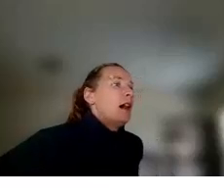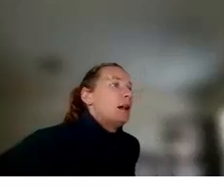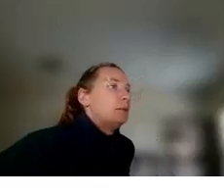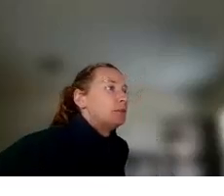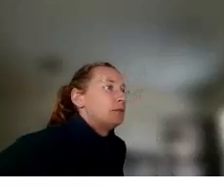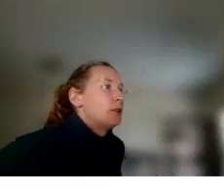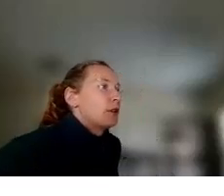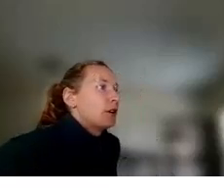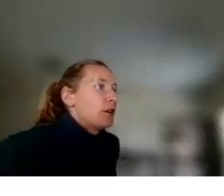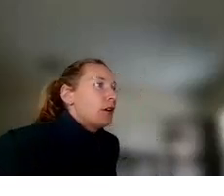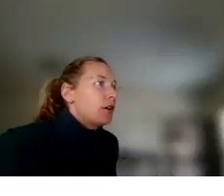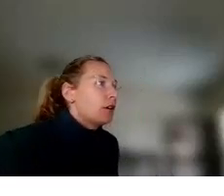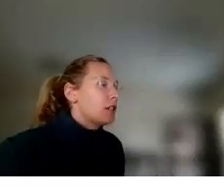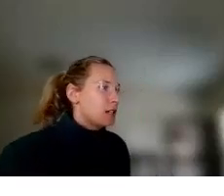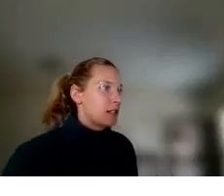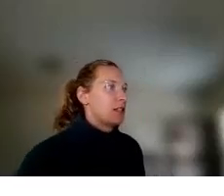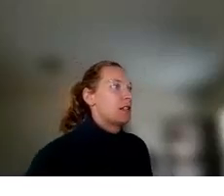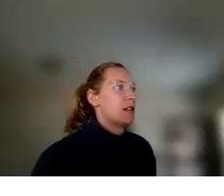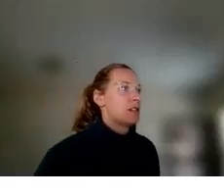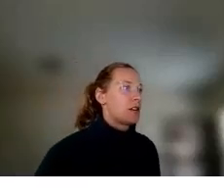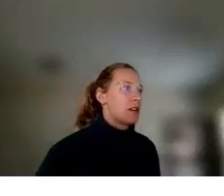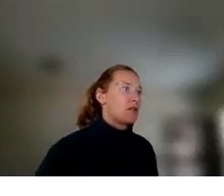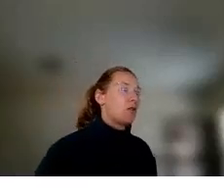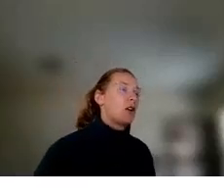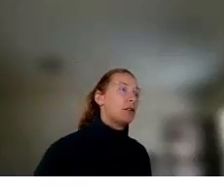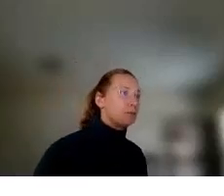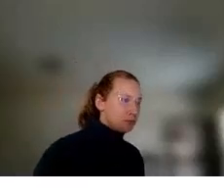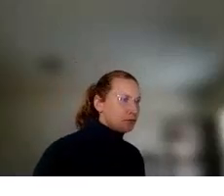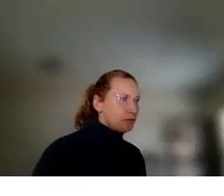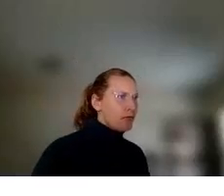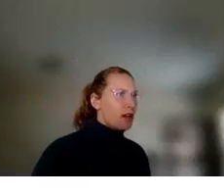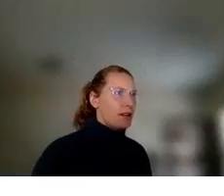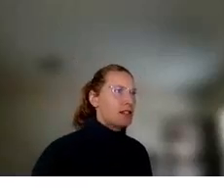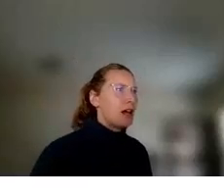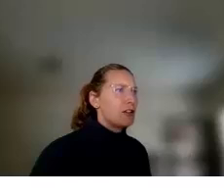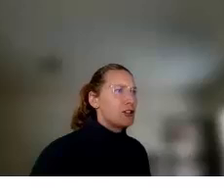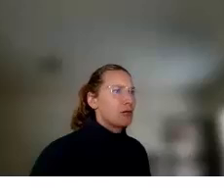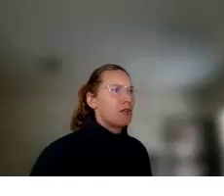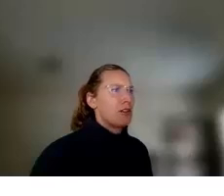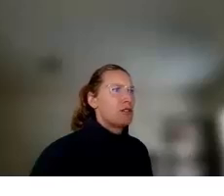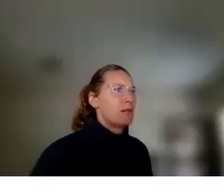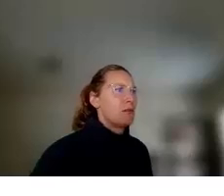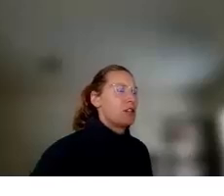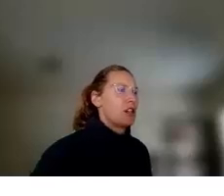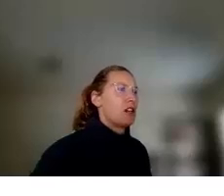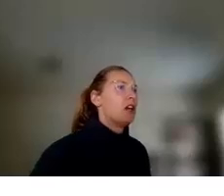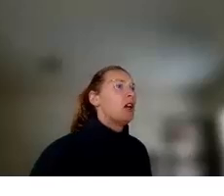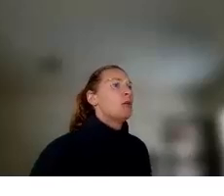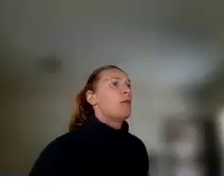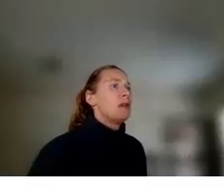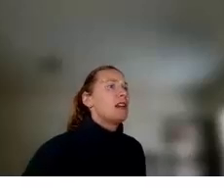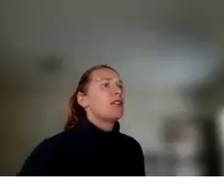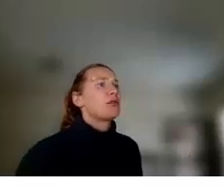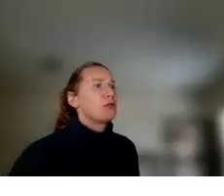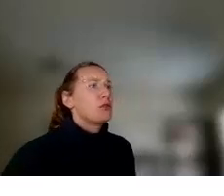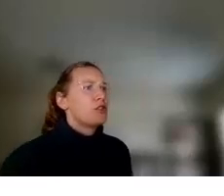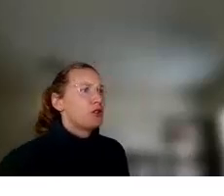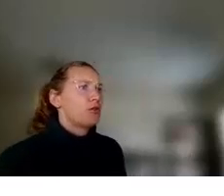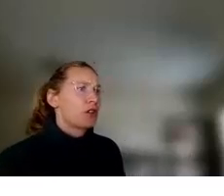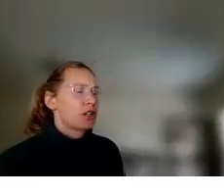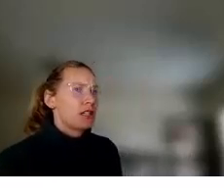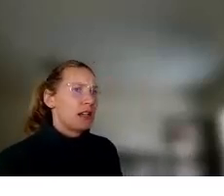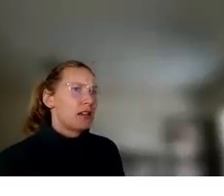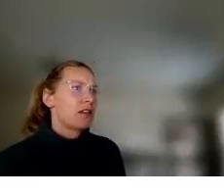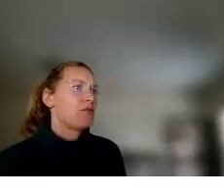who you're conducting CSRs for, the Telegen review submission will be